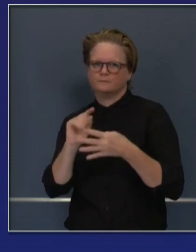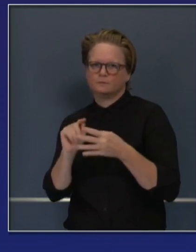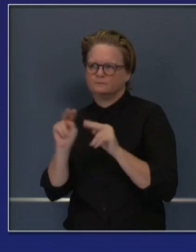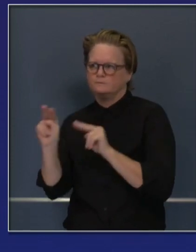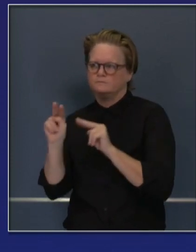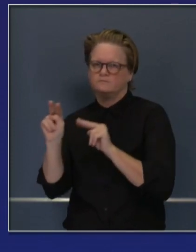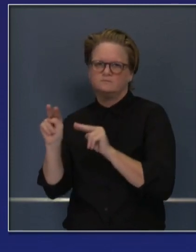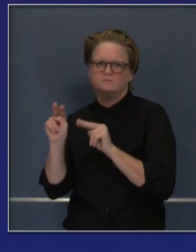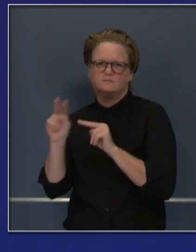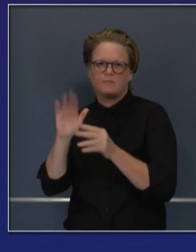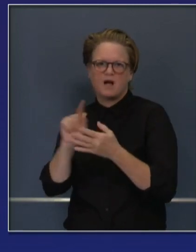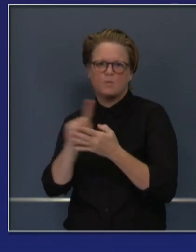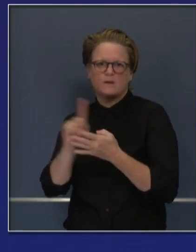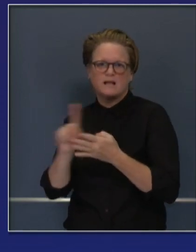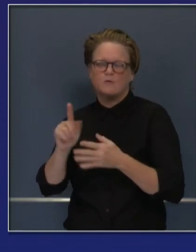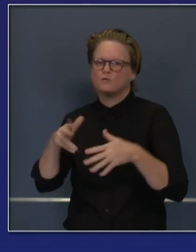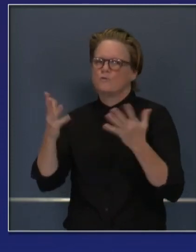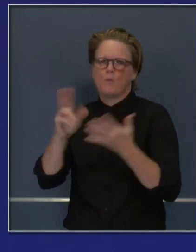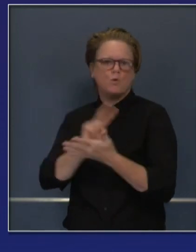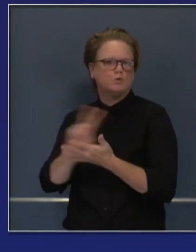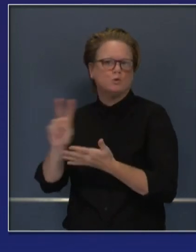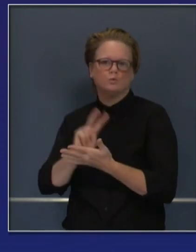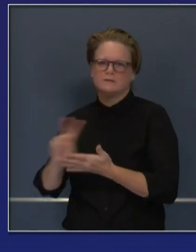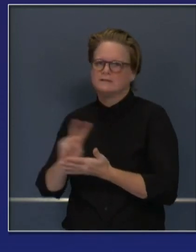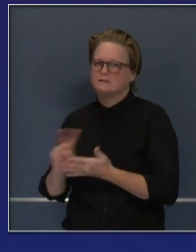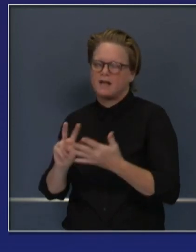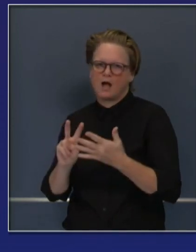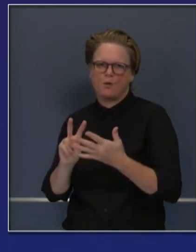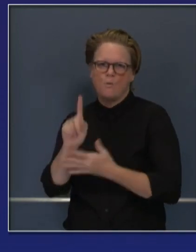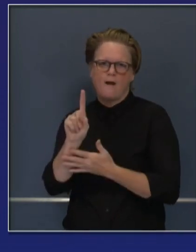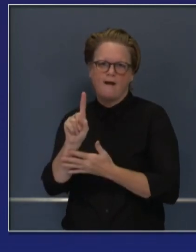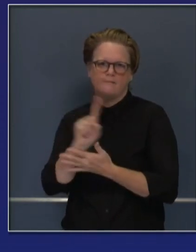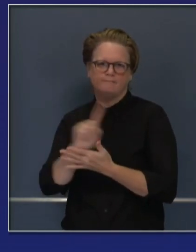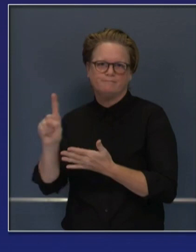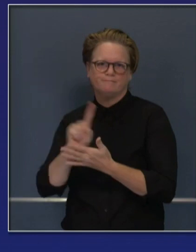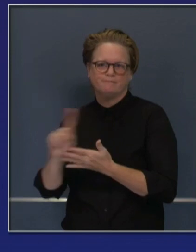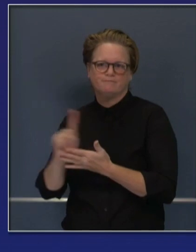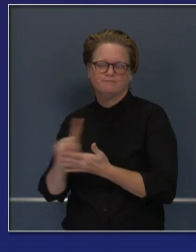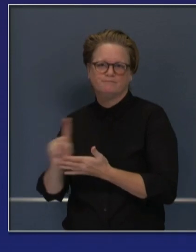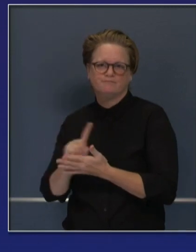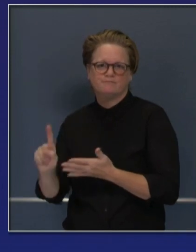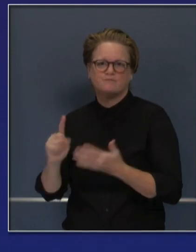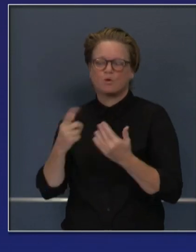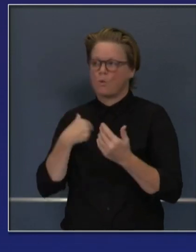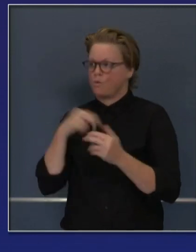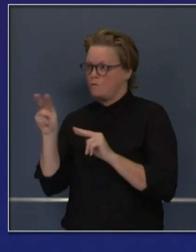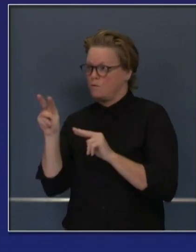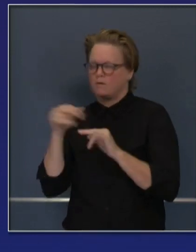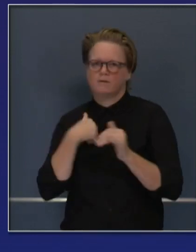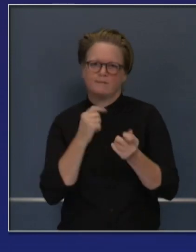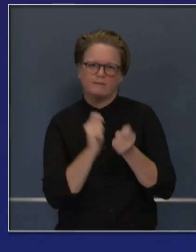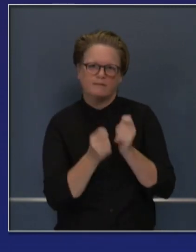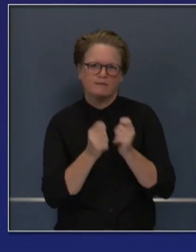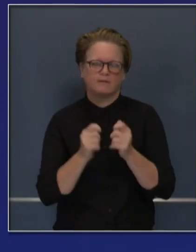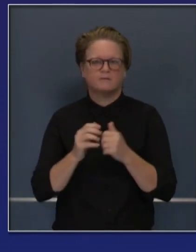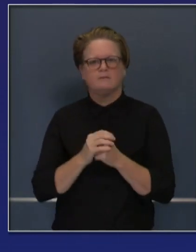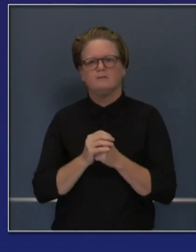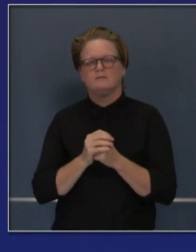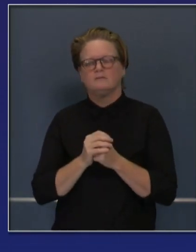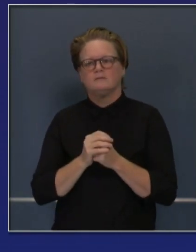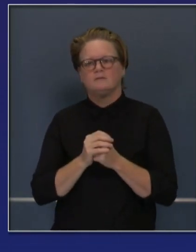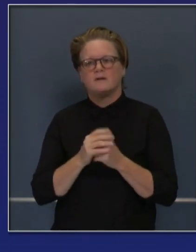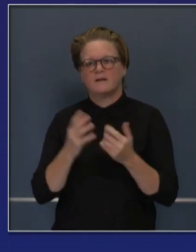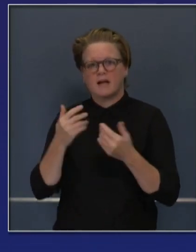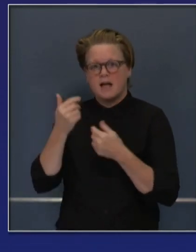waiting every Tuesday to make an assessment and an announcement. We'll make them as necessary today. We're making